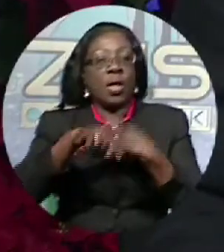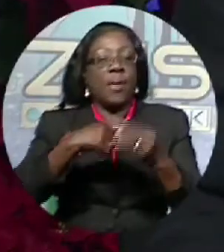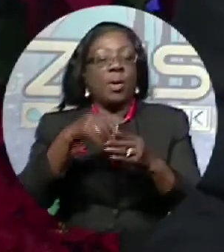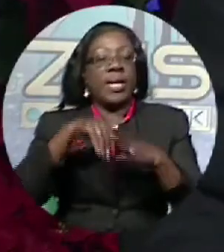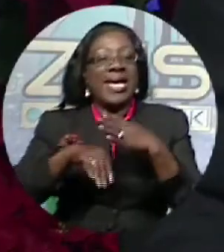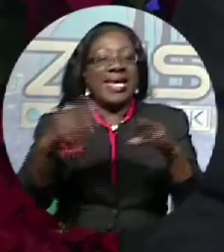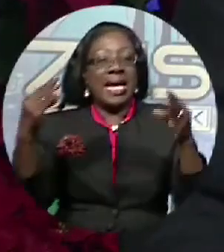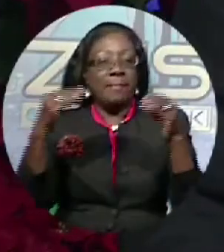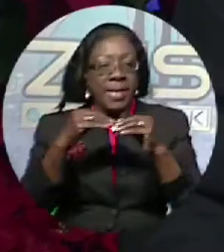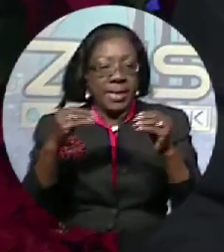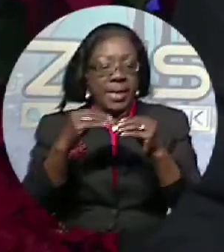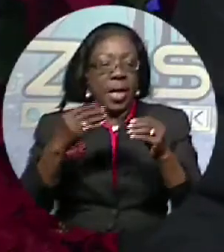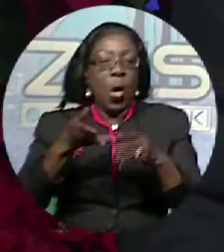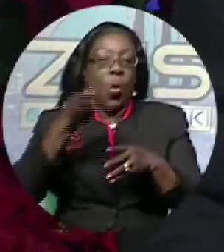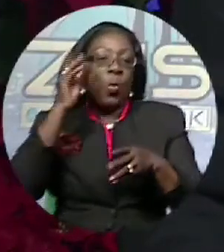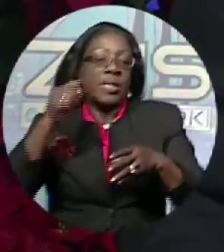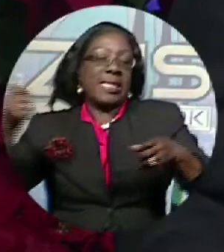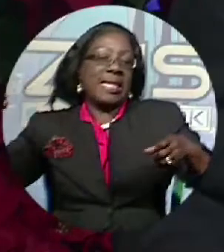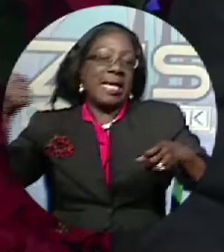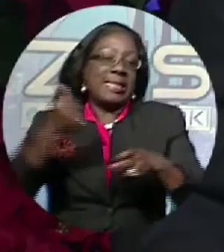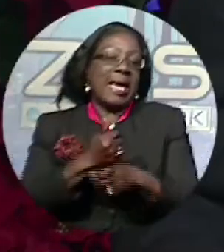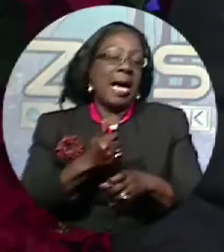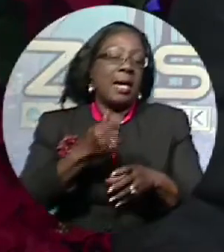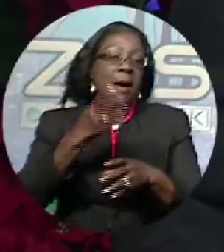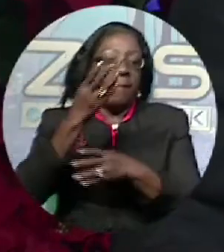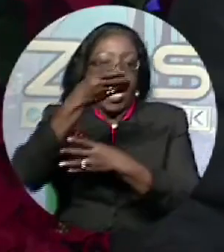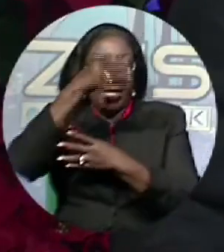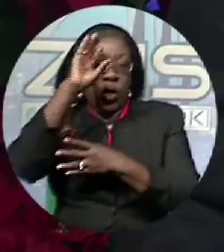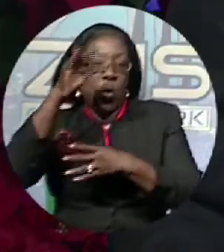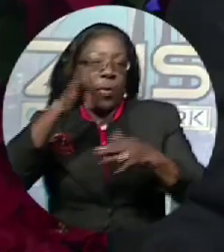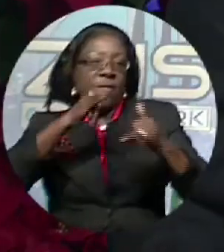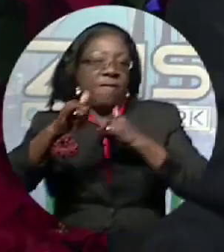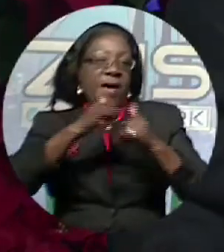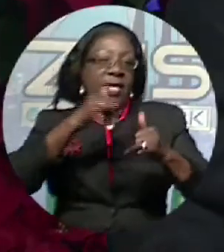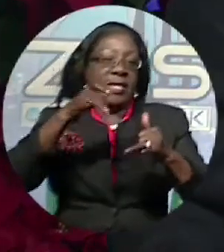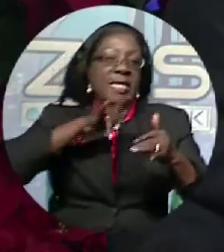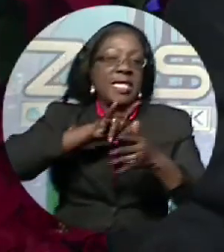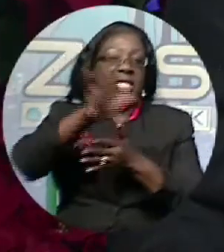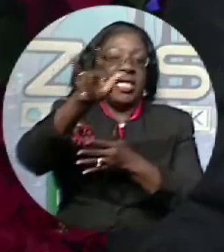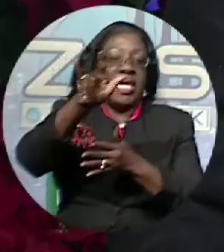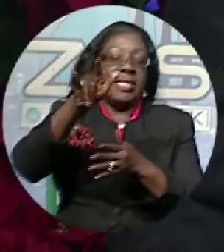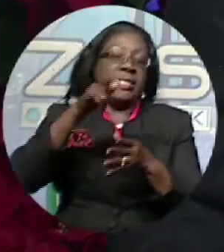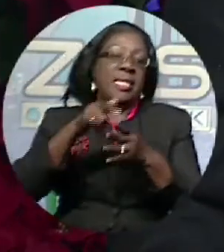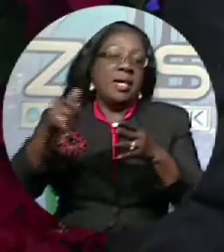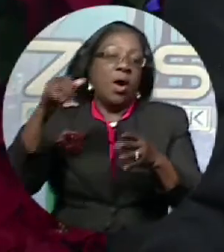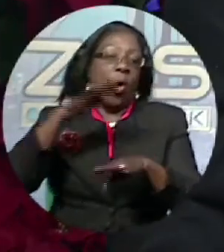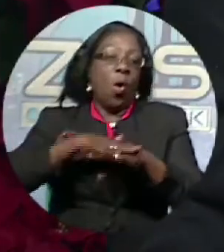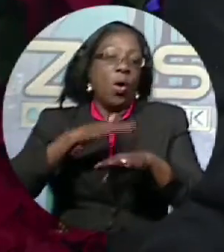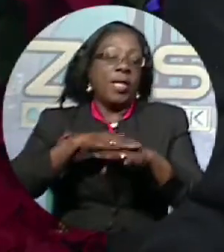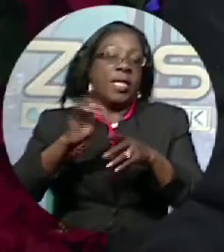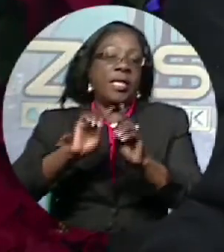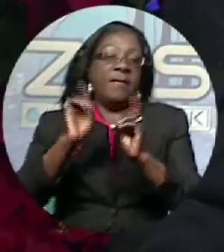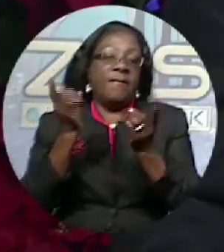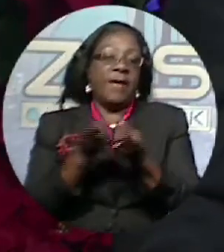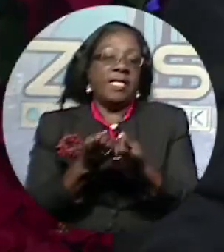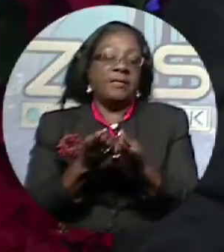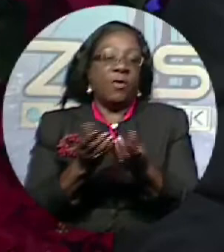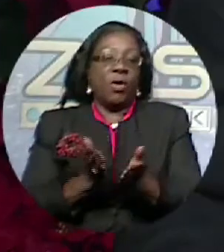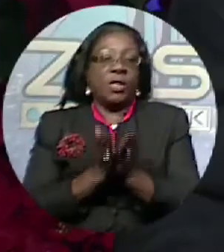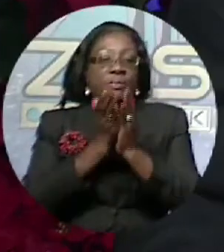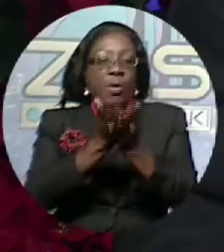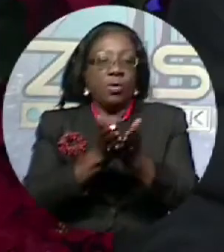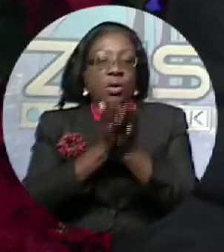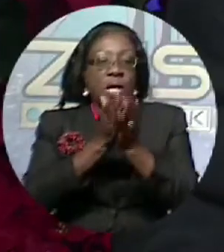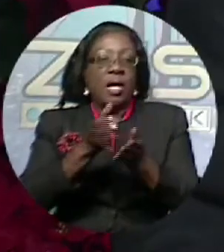was that invasion back in 1980 when Cuban fighter jets attacked our Defense Force officers on board the HMBS